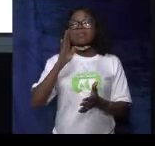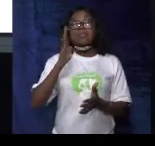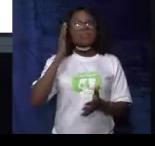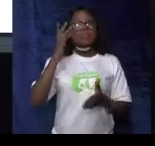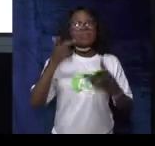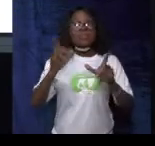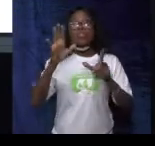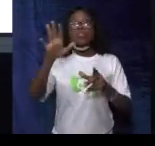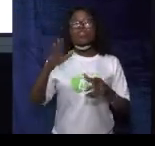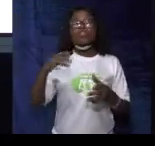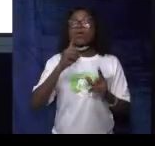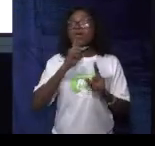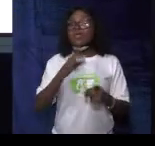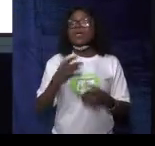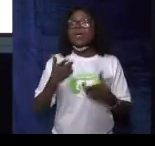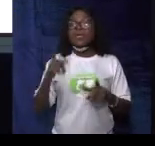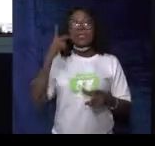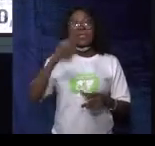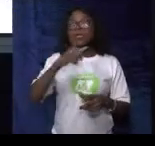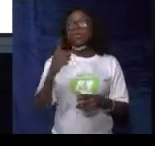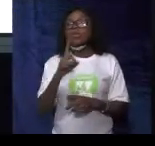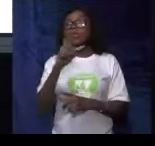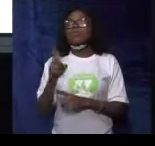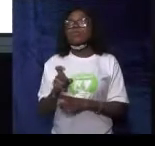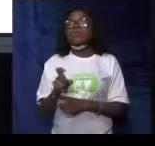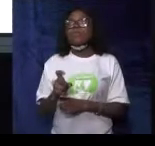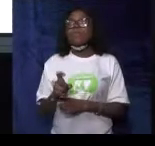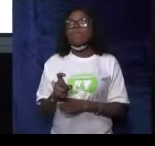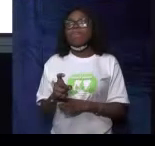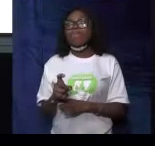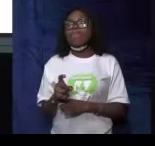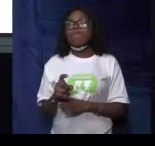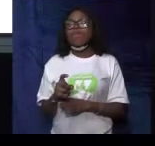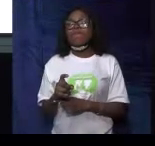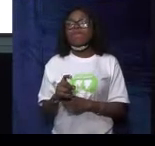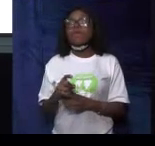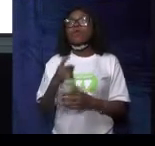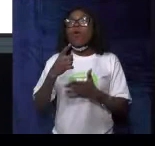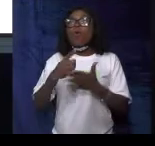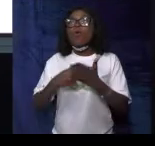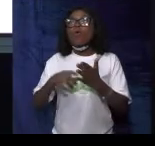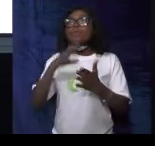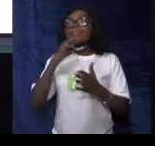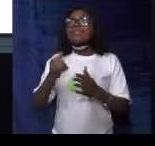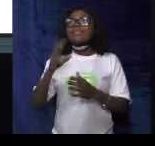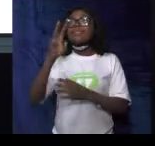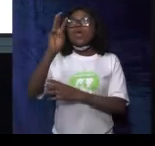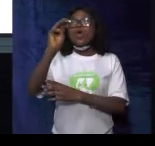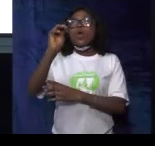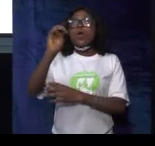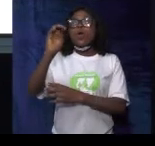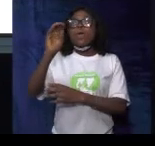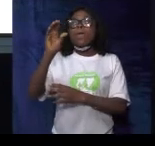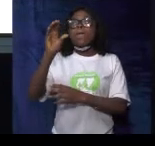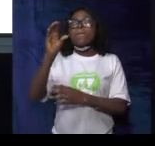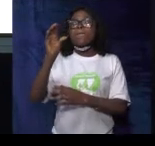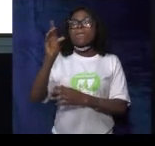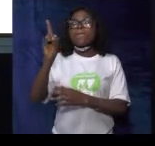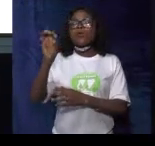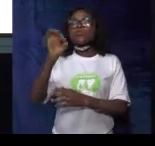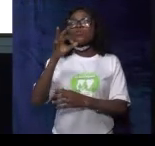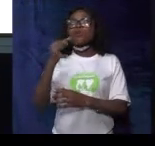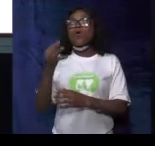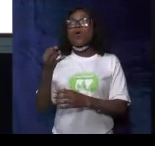I believe that's the answer that you got. Let's see what the next question is saying. Discuss of 10 pupils in a 10 as follows. What is the